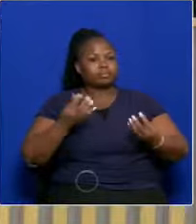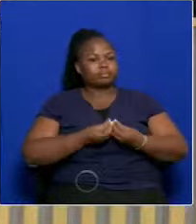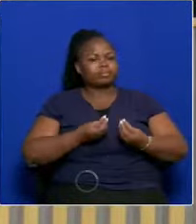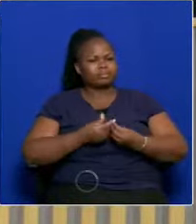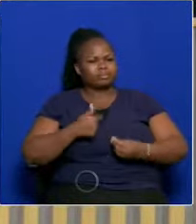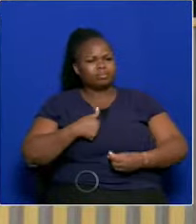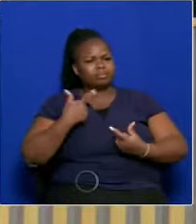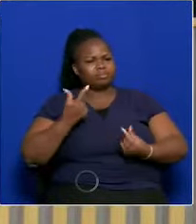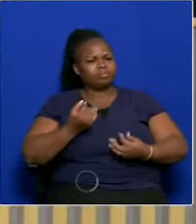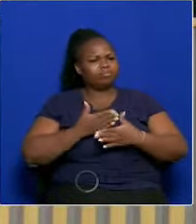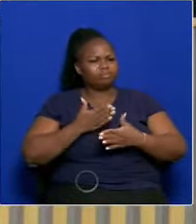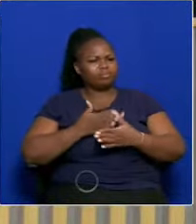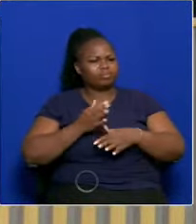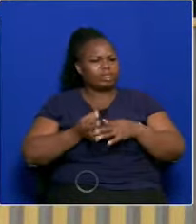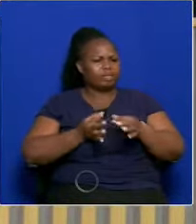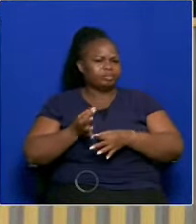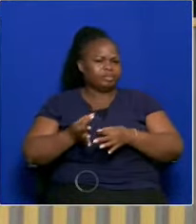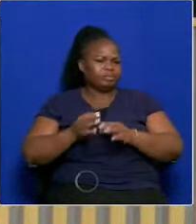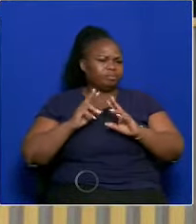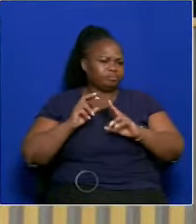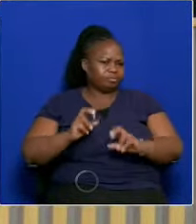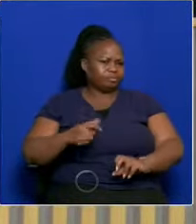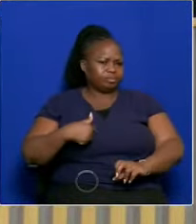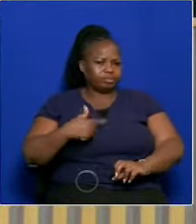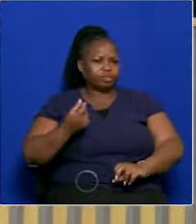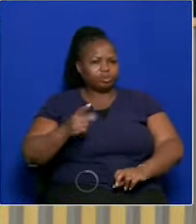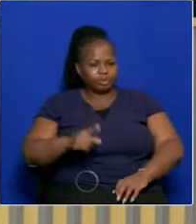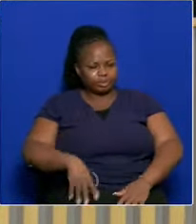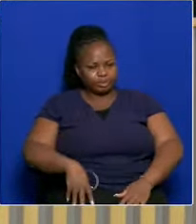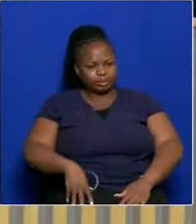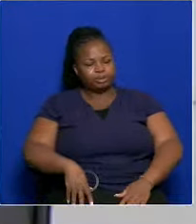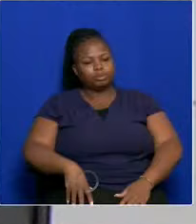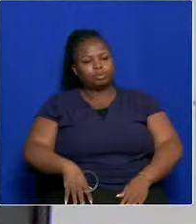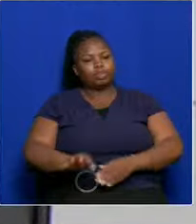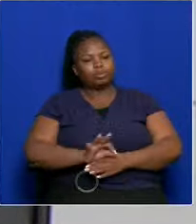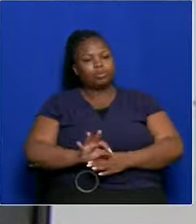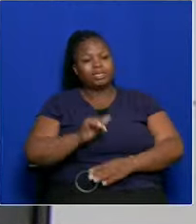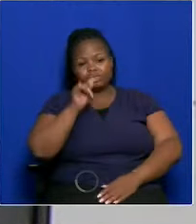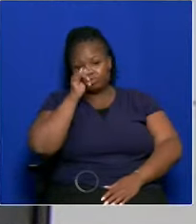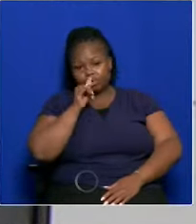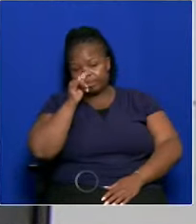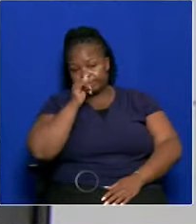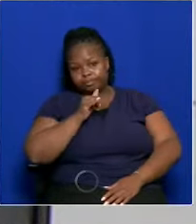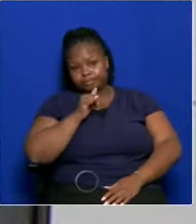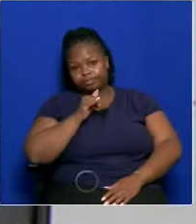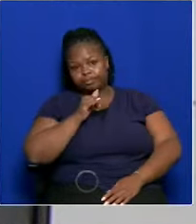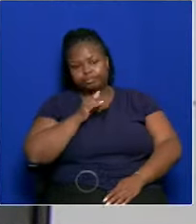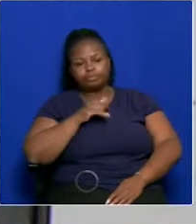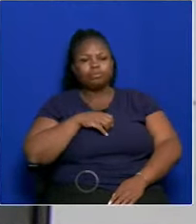my investigation. So dealing with organized crime, it needs